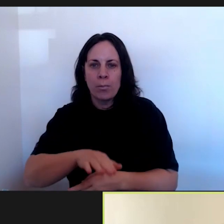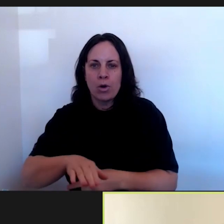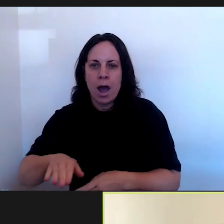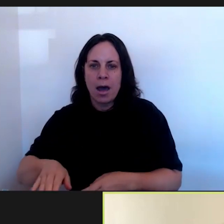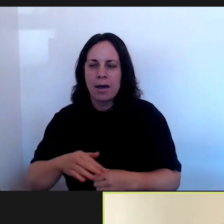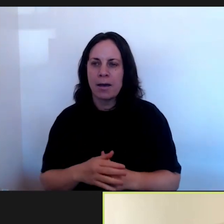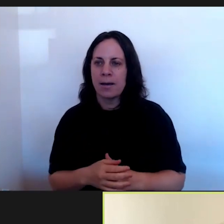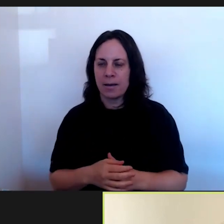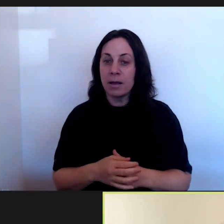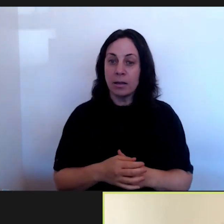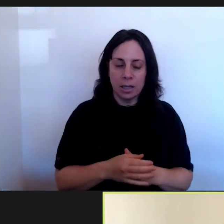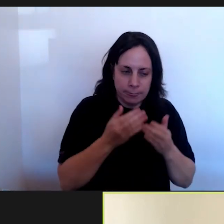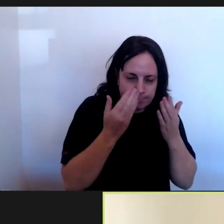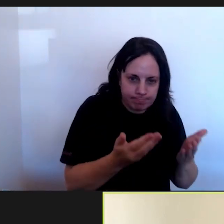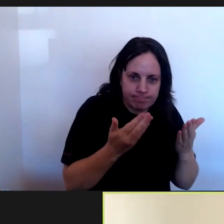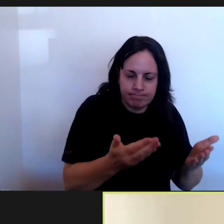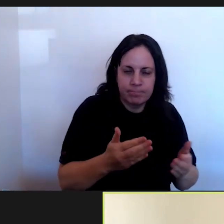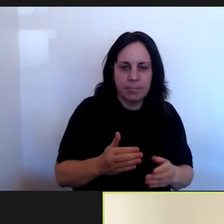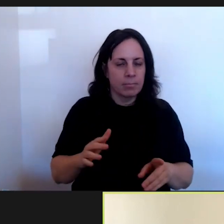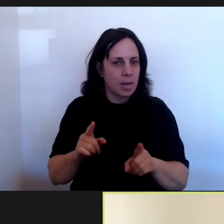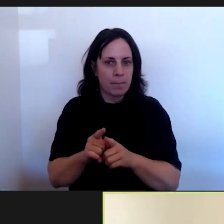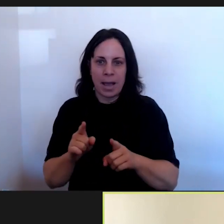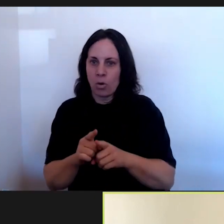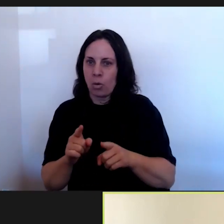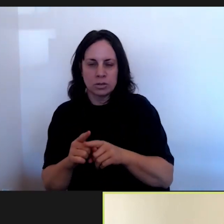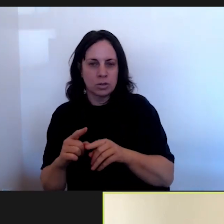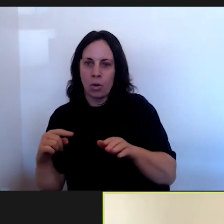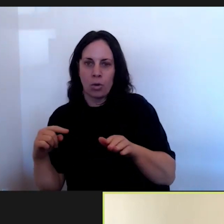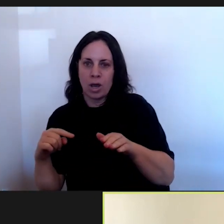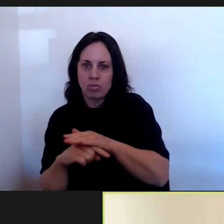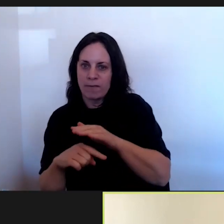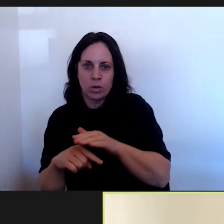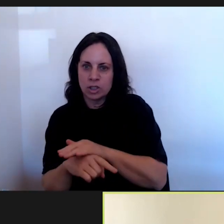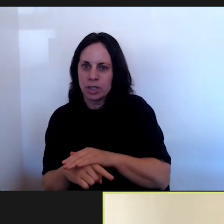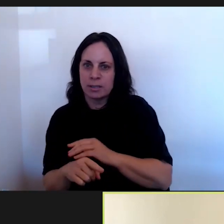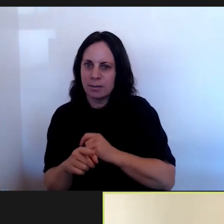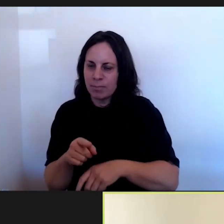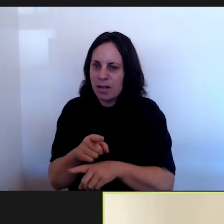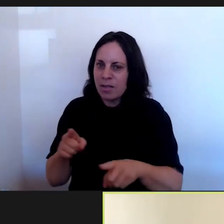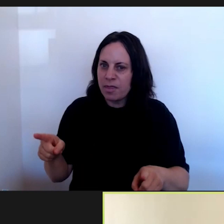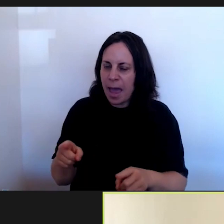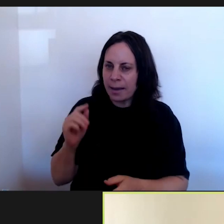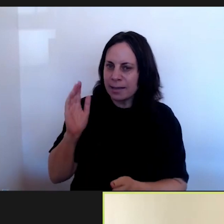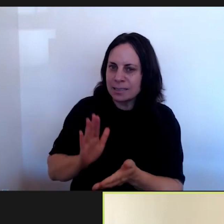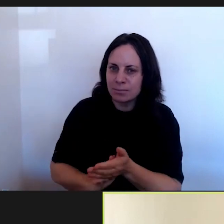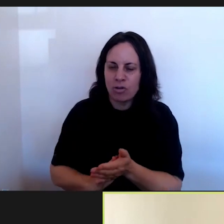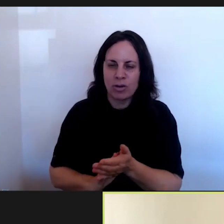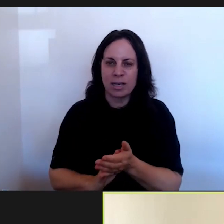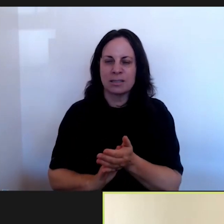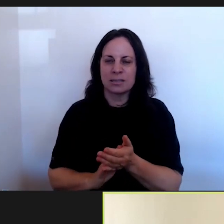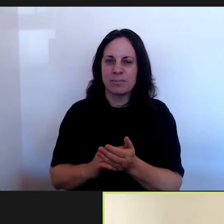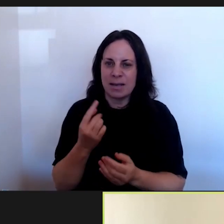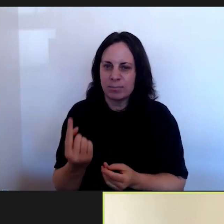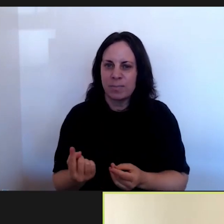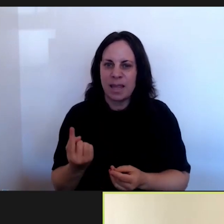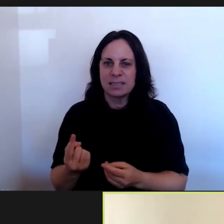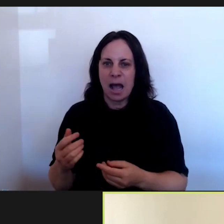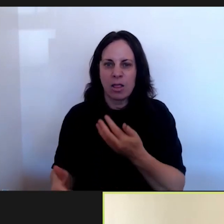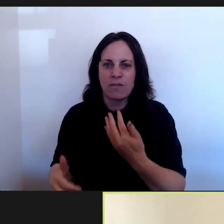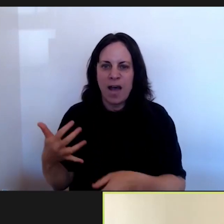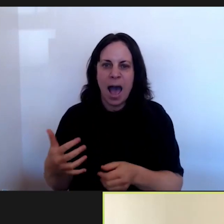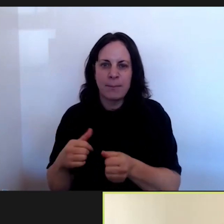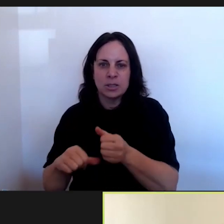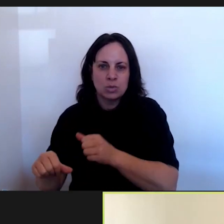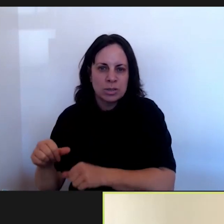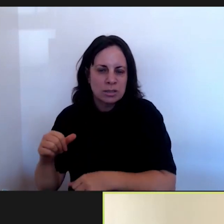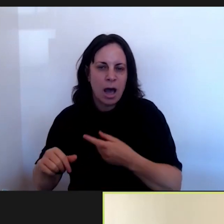that there are many refugee children who committed suicide, who experienced bullying, racism, and all of that. These refugee community children need to be